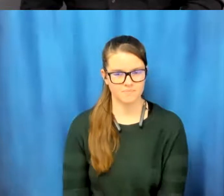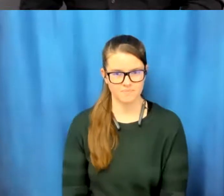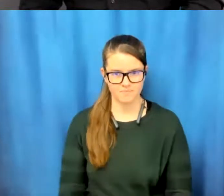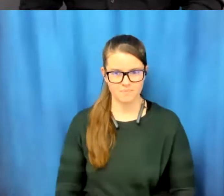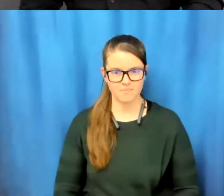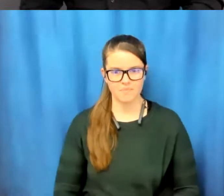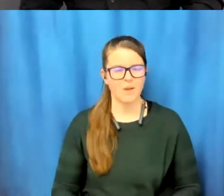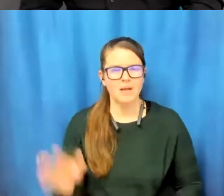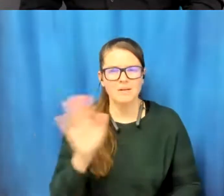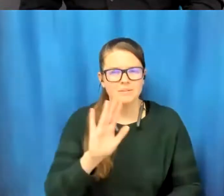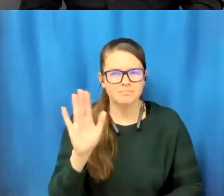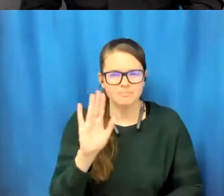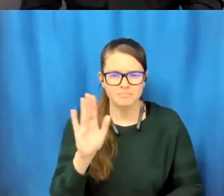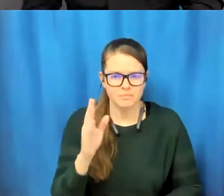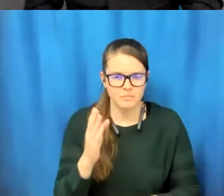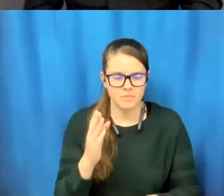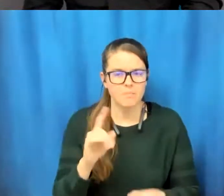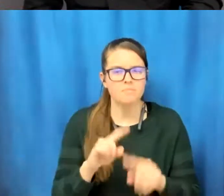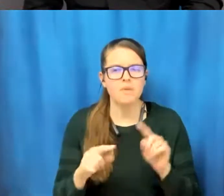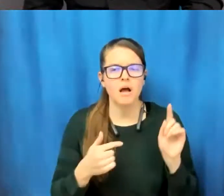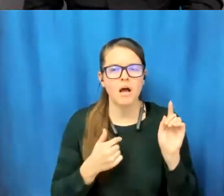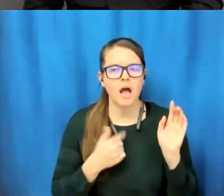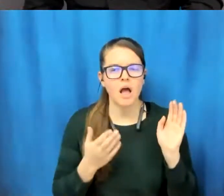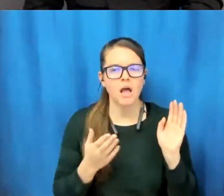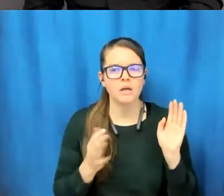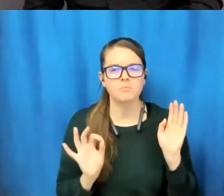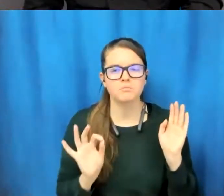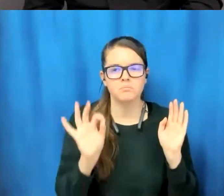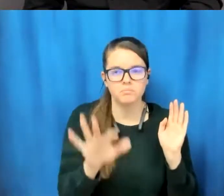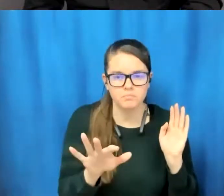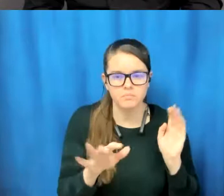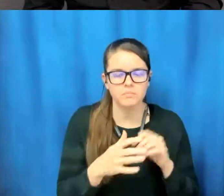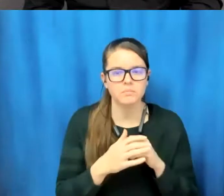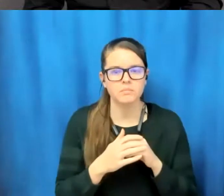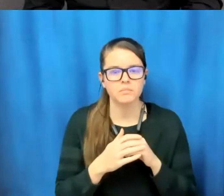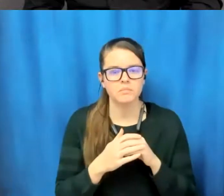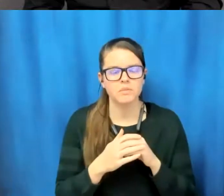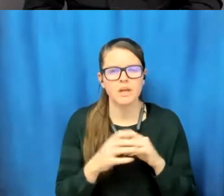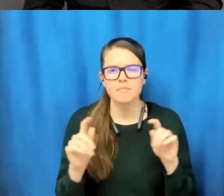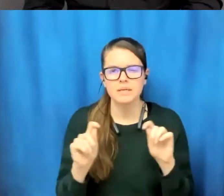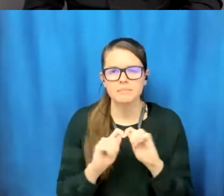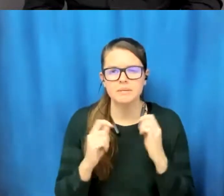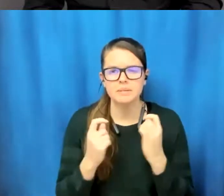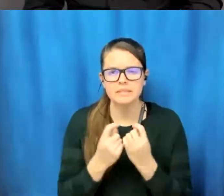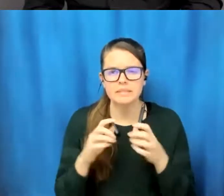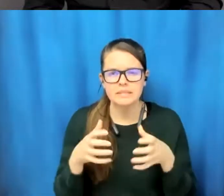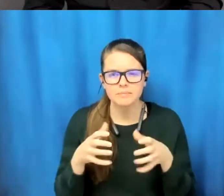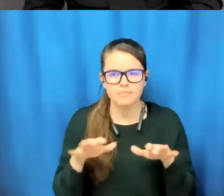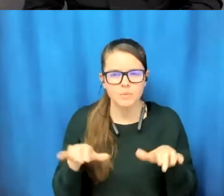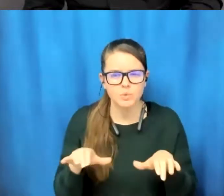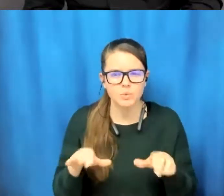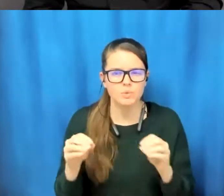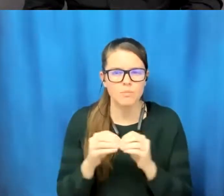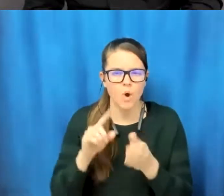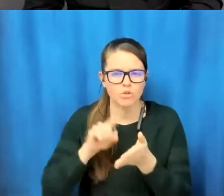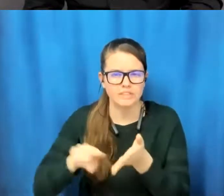No, I just want to suggest that team do more research on it before we vote